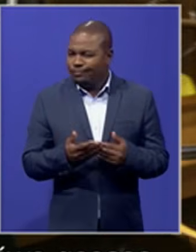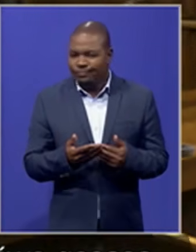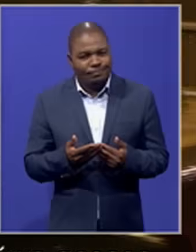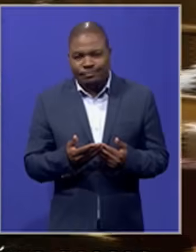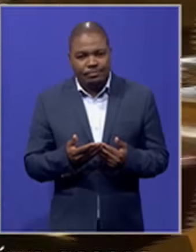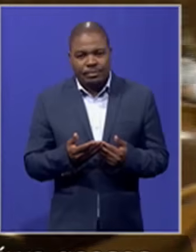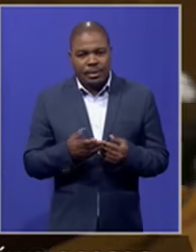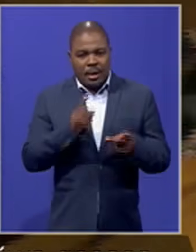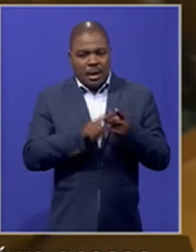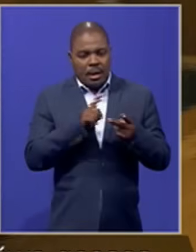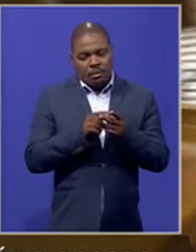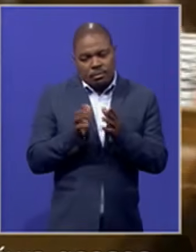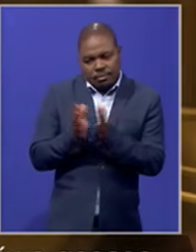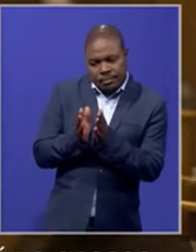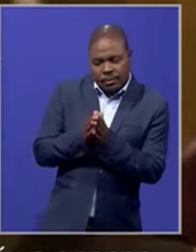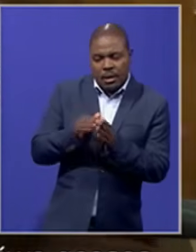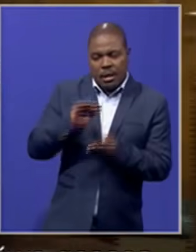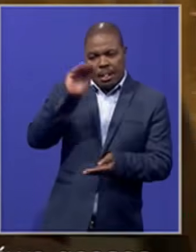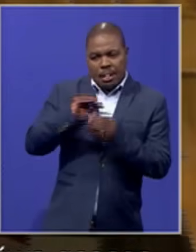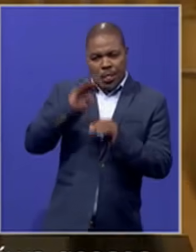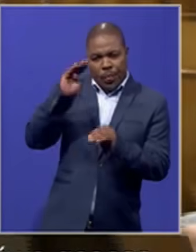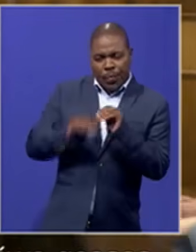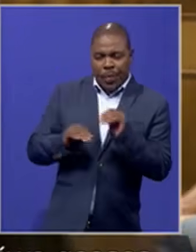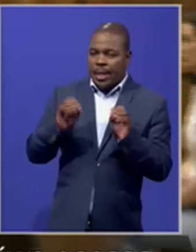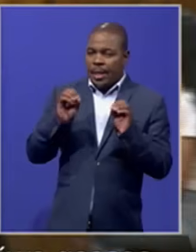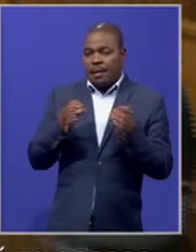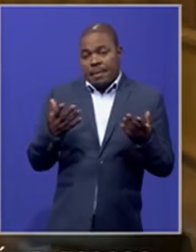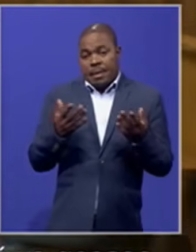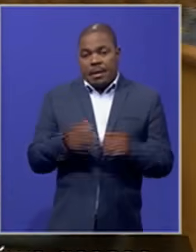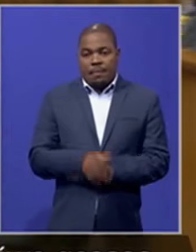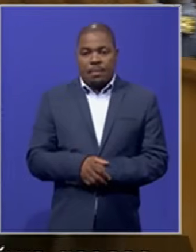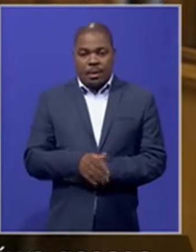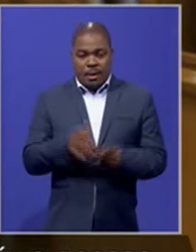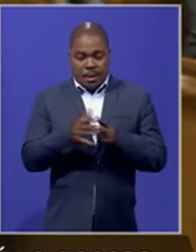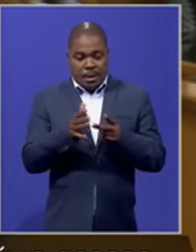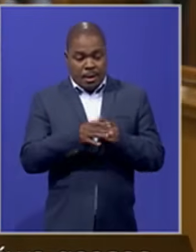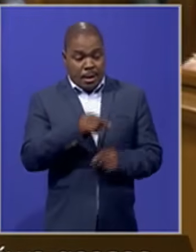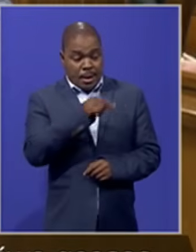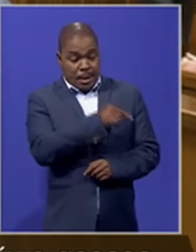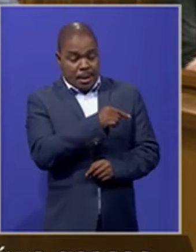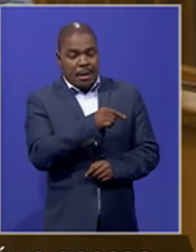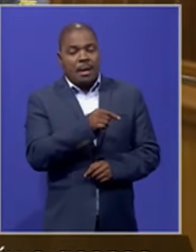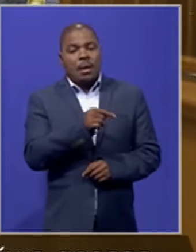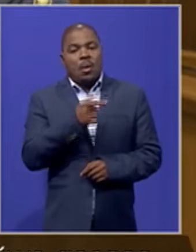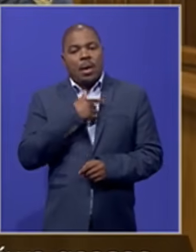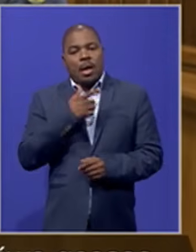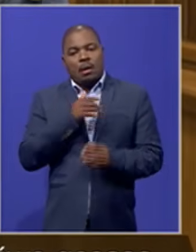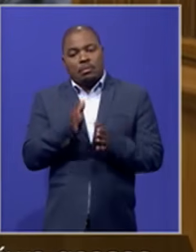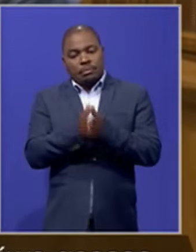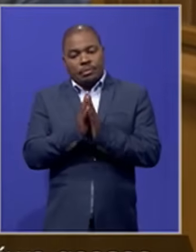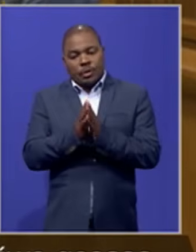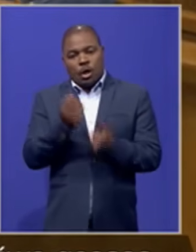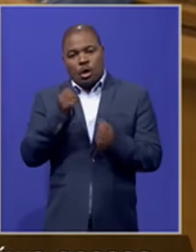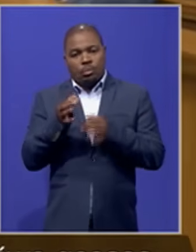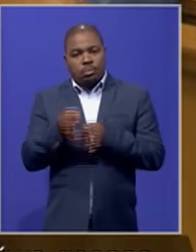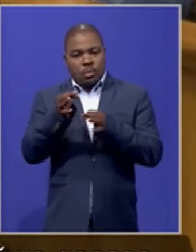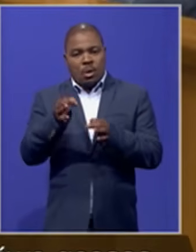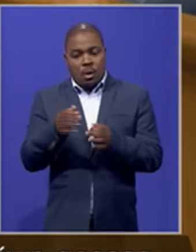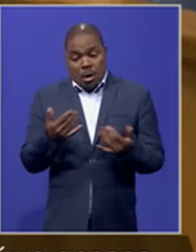evidence in mitigation, and the request to stand the matter down. The court is alive